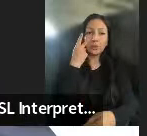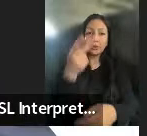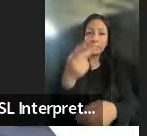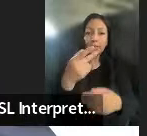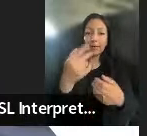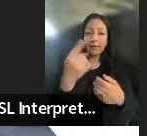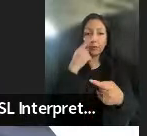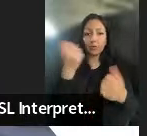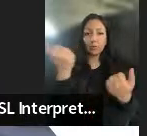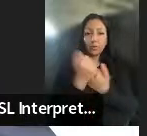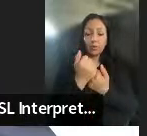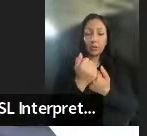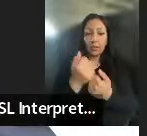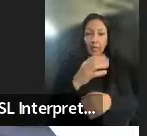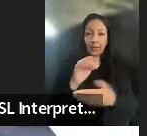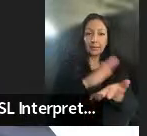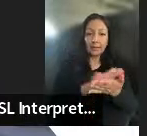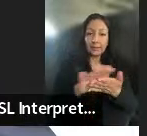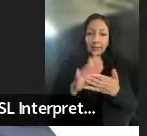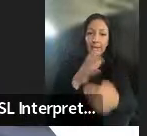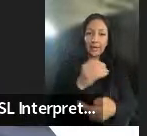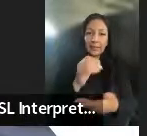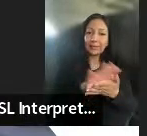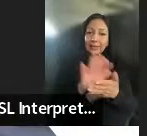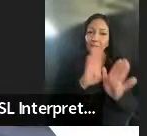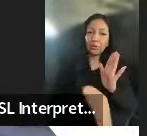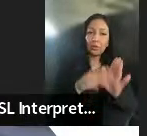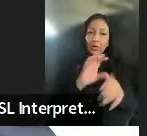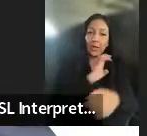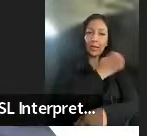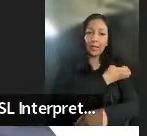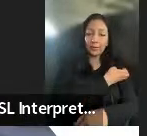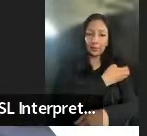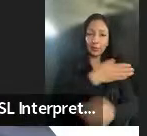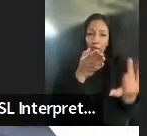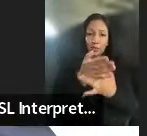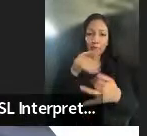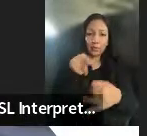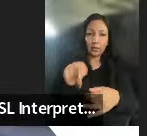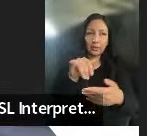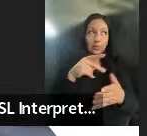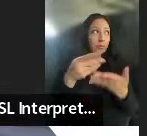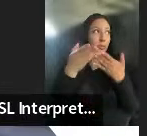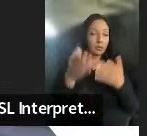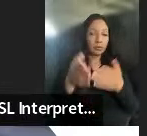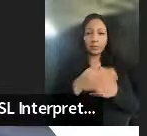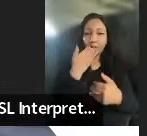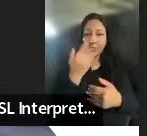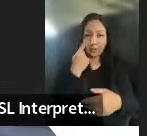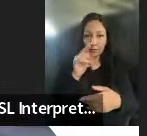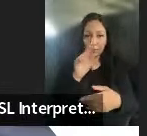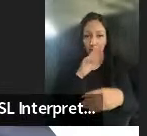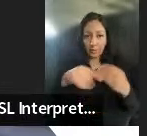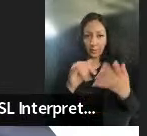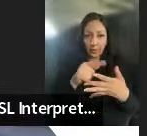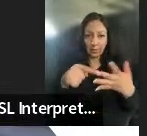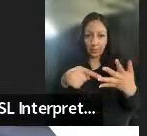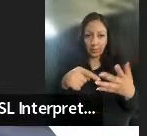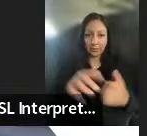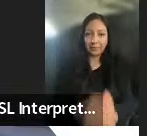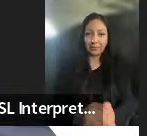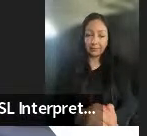supporting cleaner and cheaper energy through this proposal. Thanks for bringing those points up.